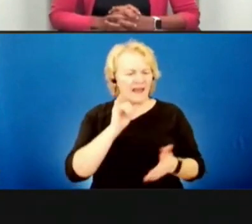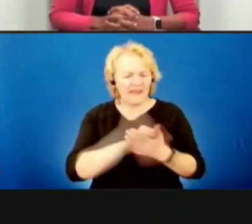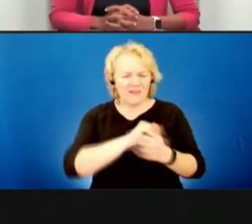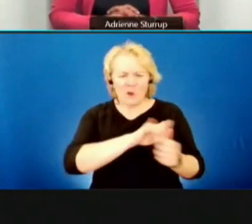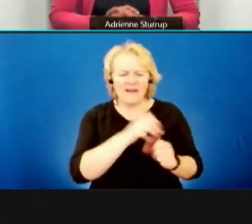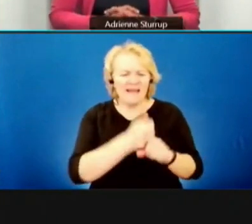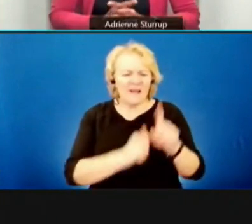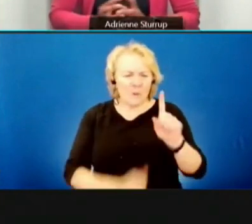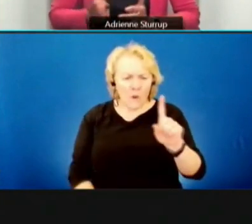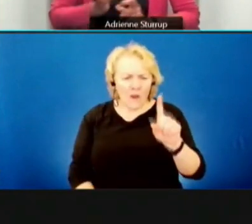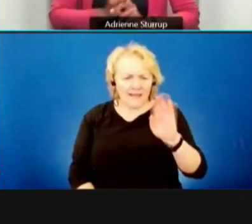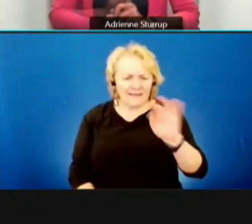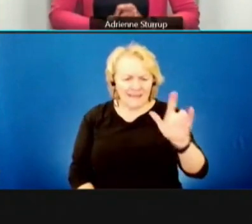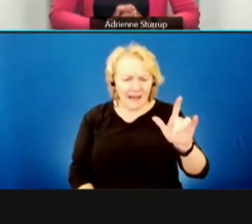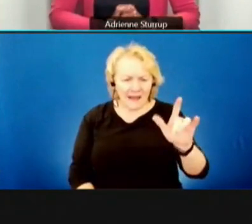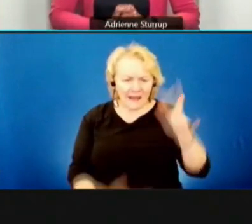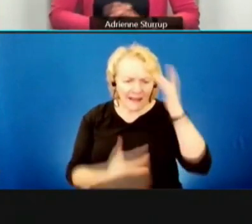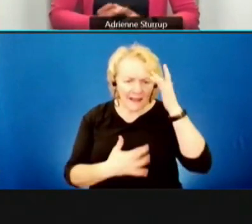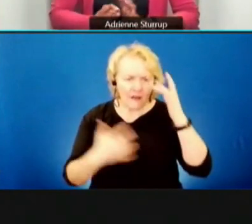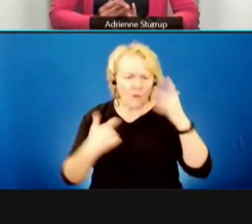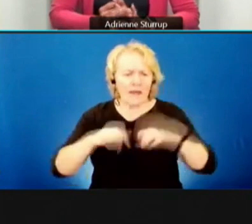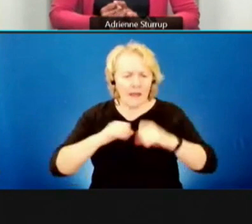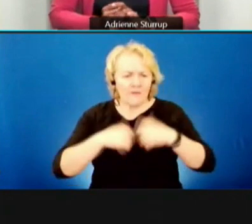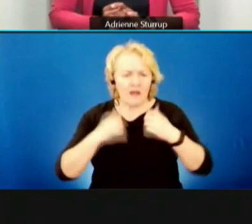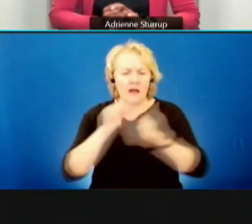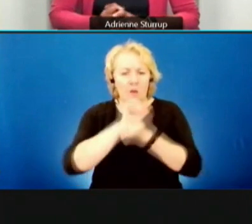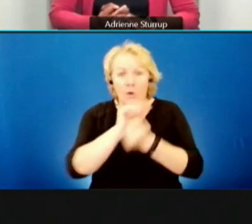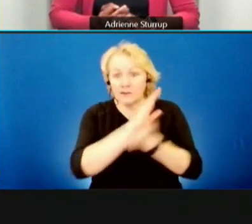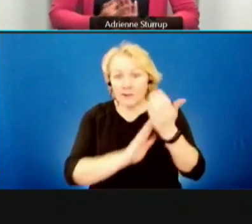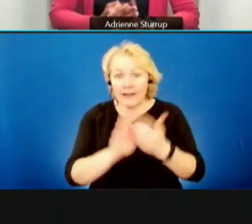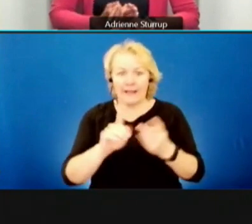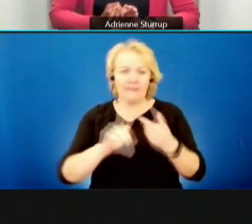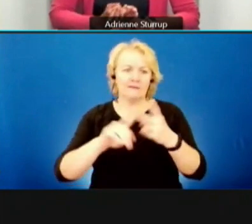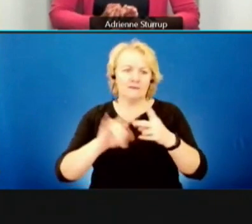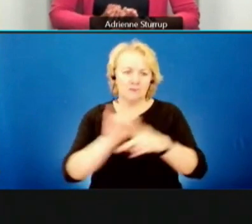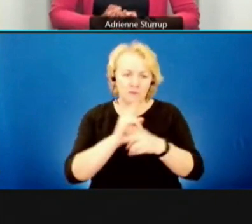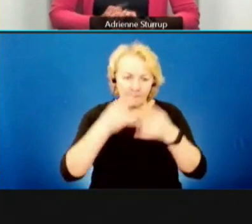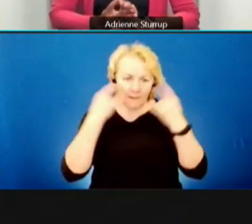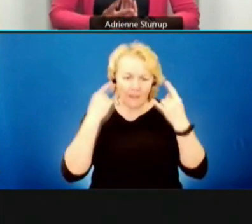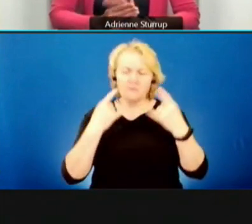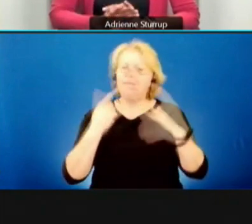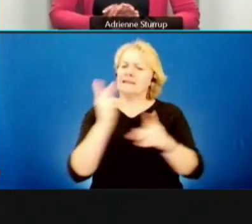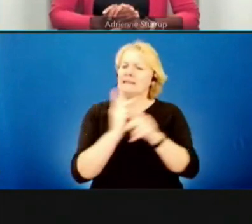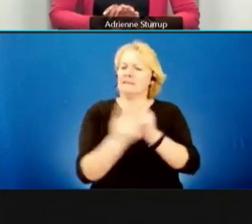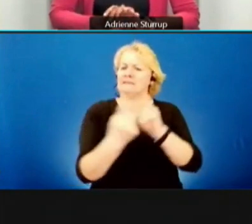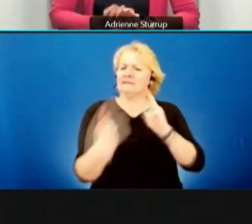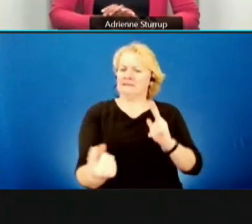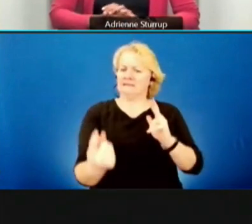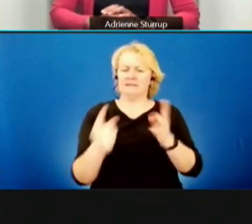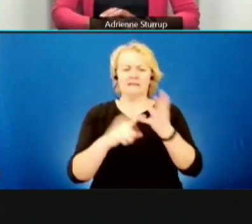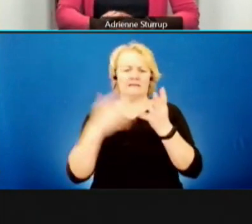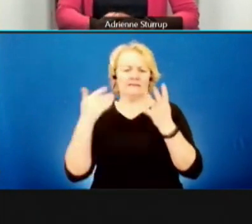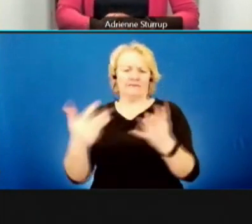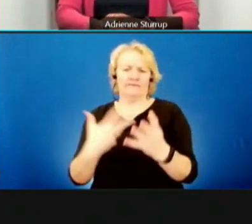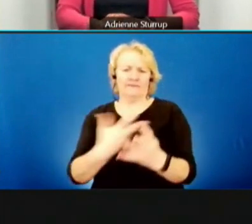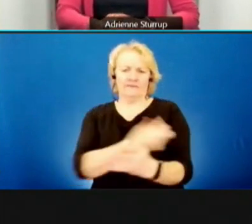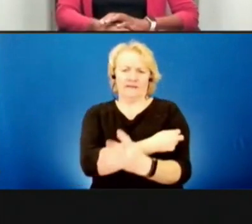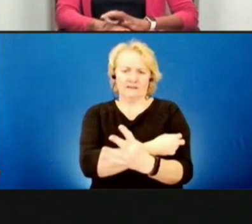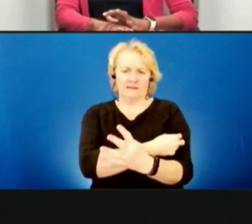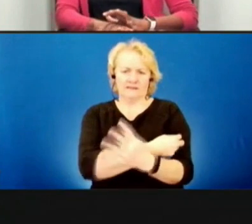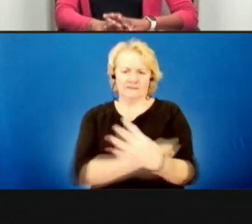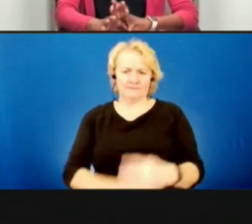can survive. Wash your hands, wear your mask, watch your distance, get vaccinated.